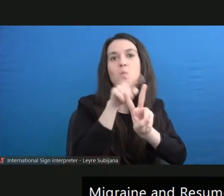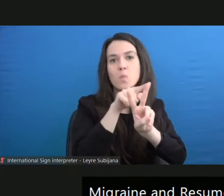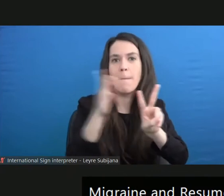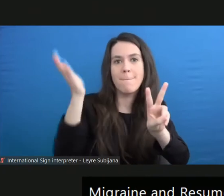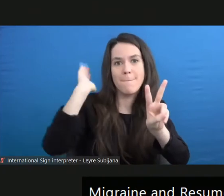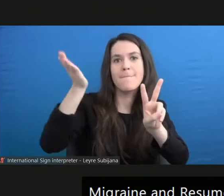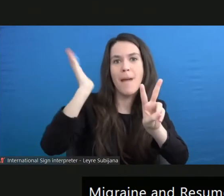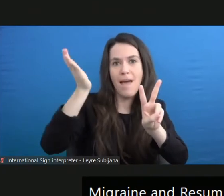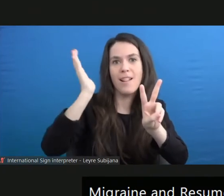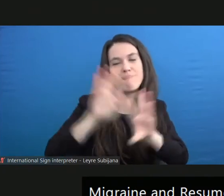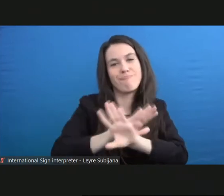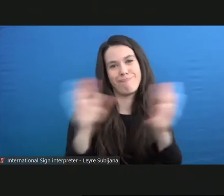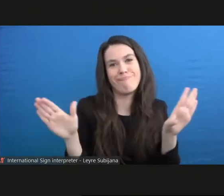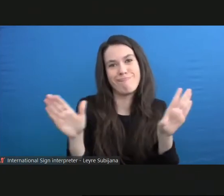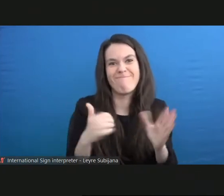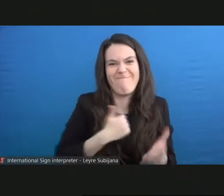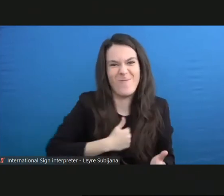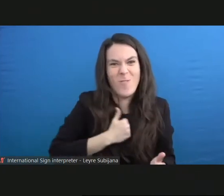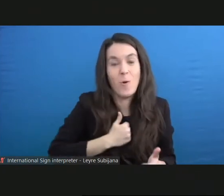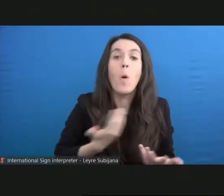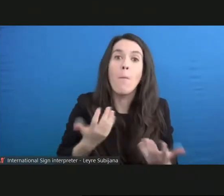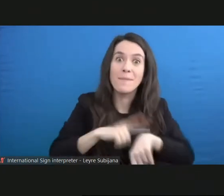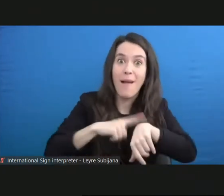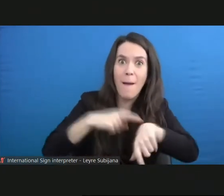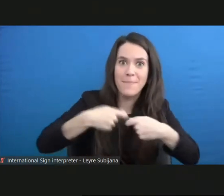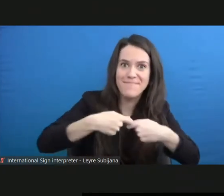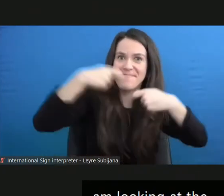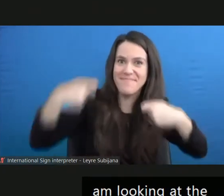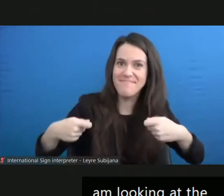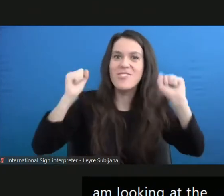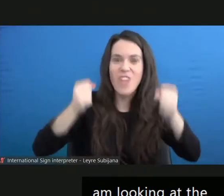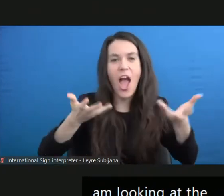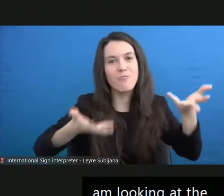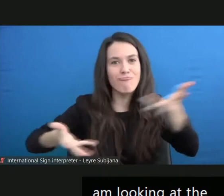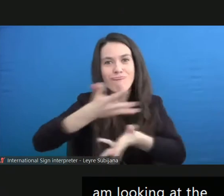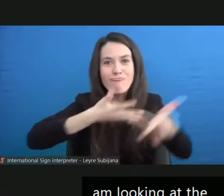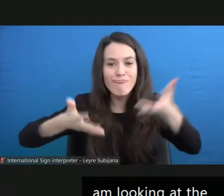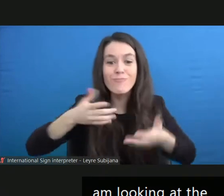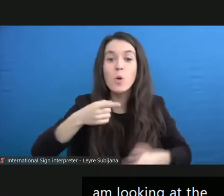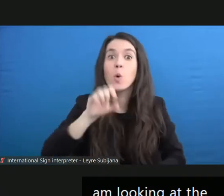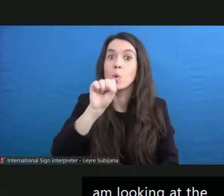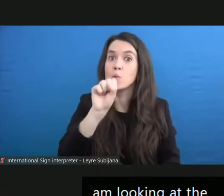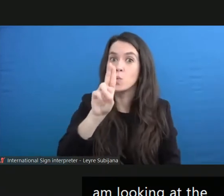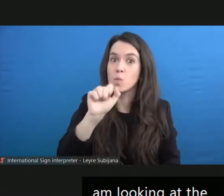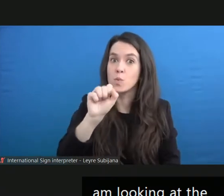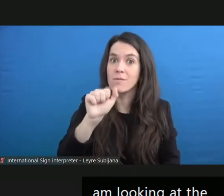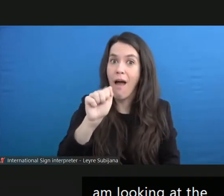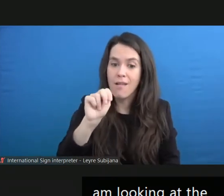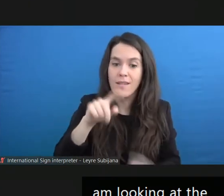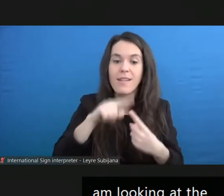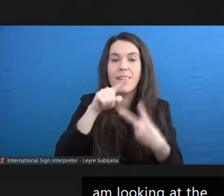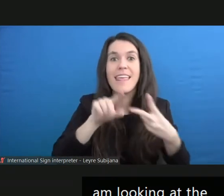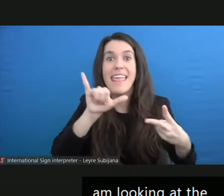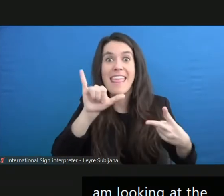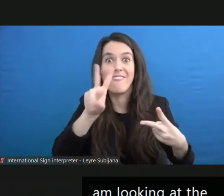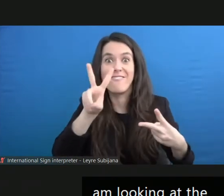be joining us, which means that we will have more time to hear both from Susan, as well as from Yves Veulliet, and also,